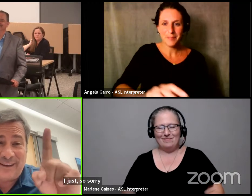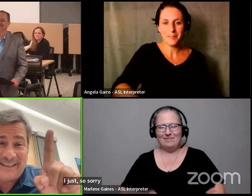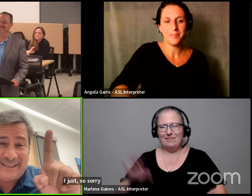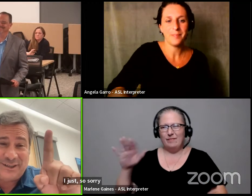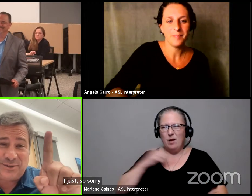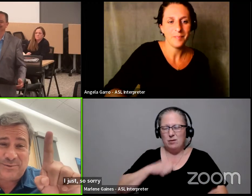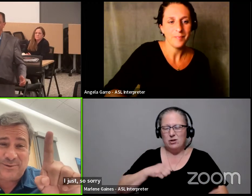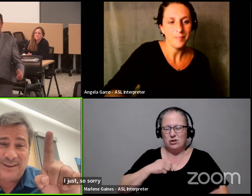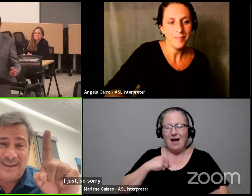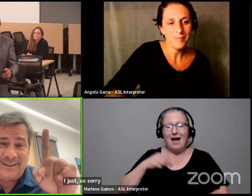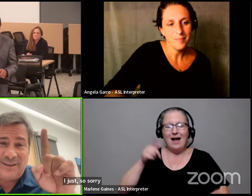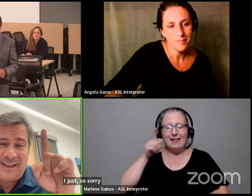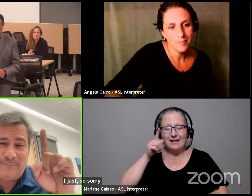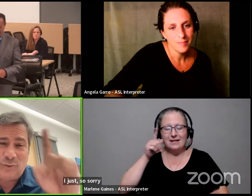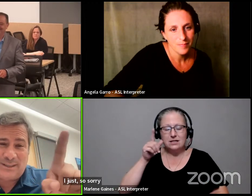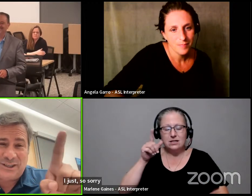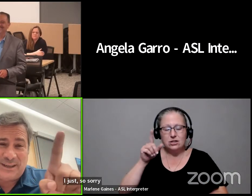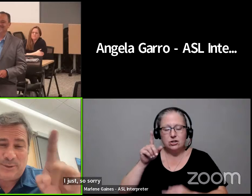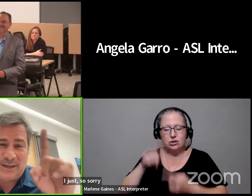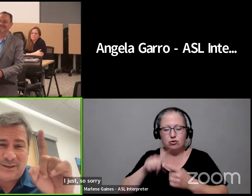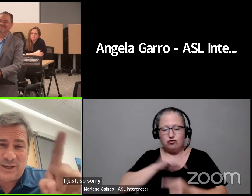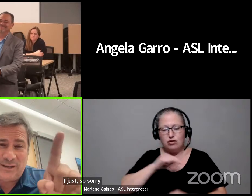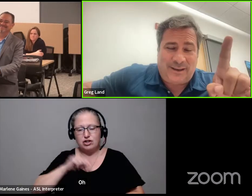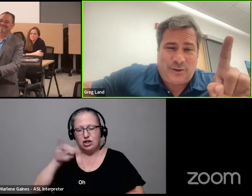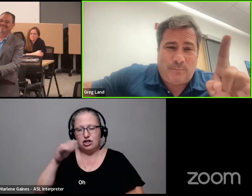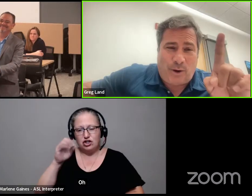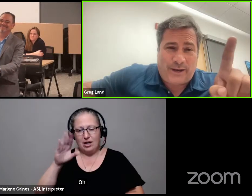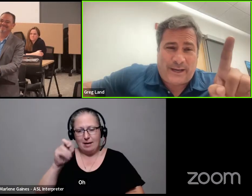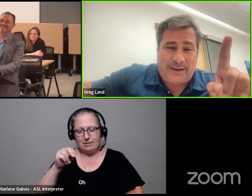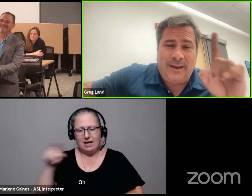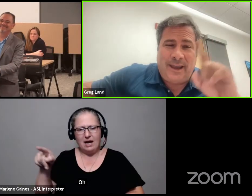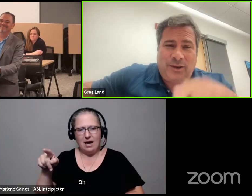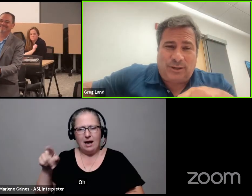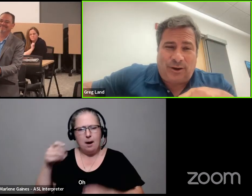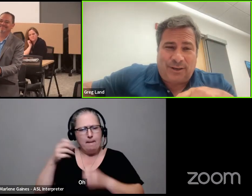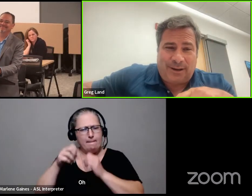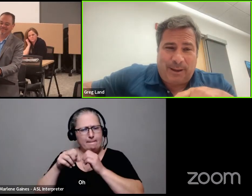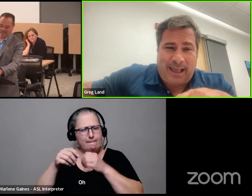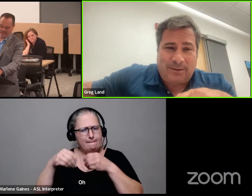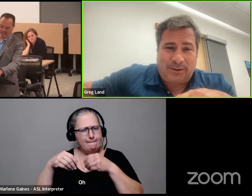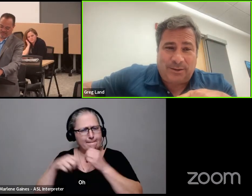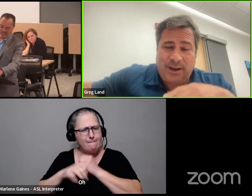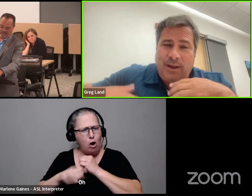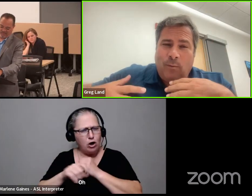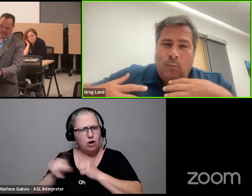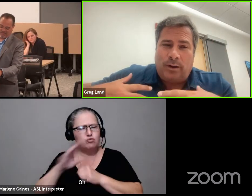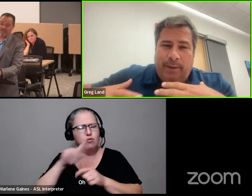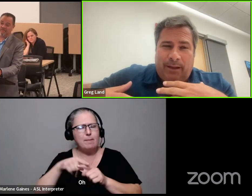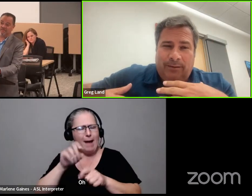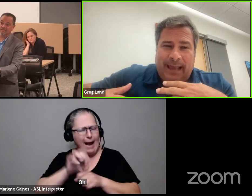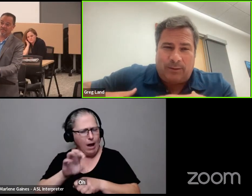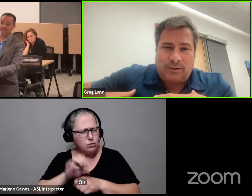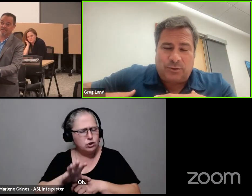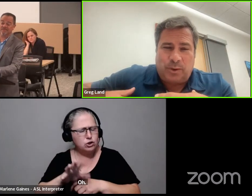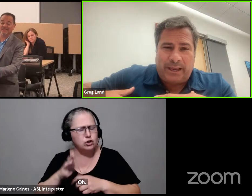trustee I Bennett. listened to trustee Jacobson and she had marketing and you started talking about counselors. What about counselors when they